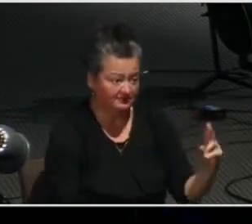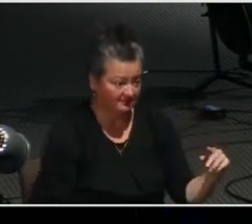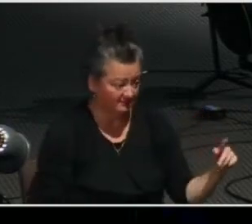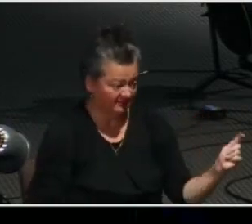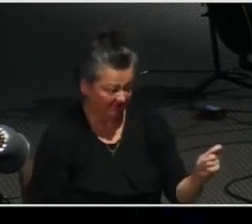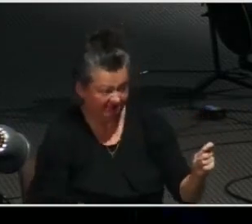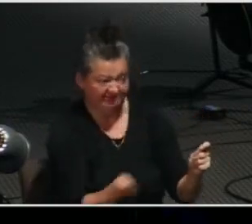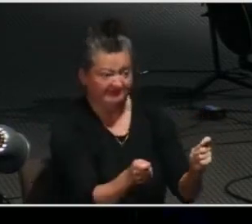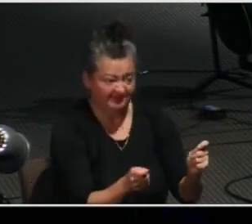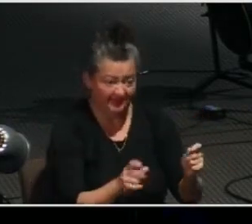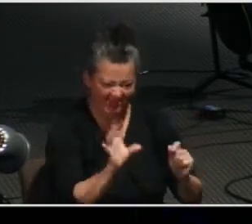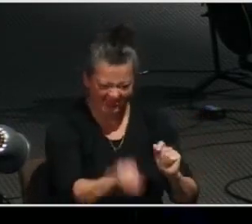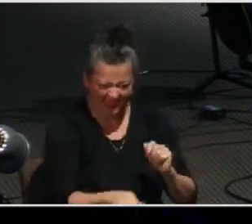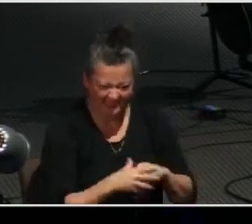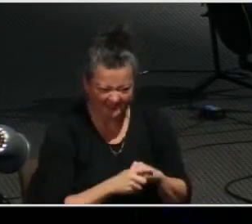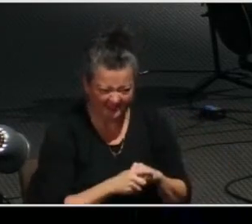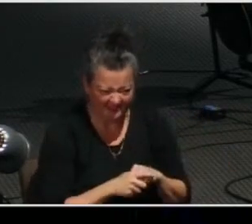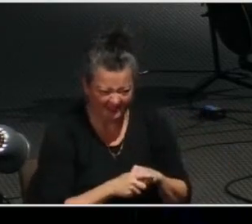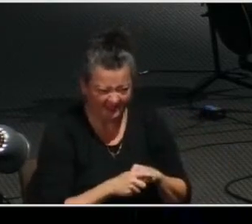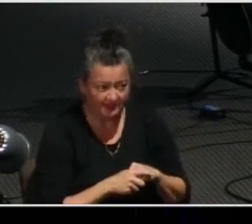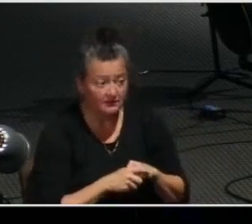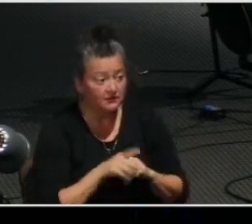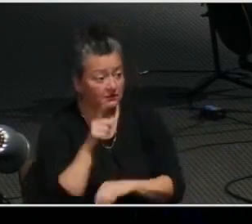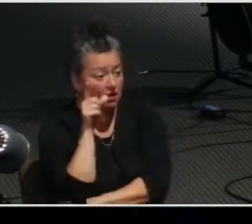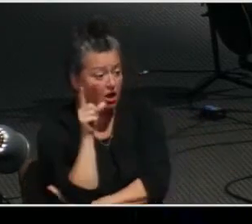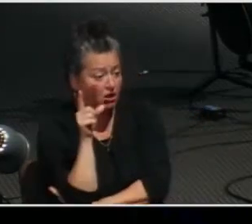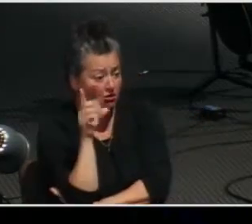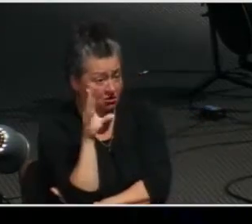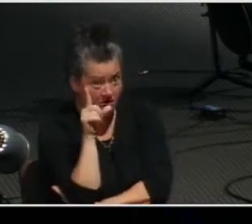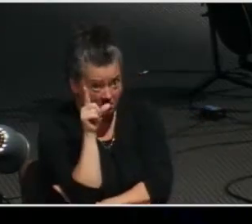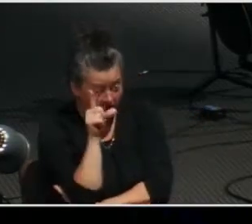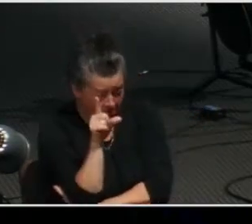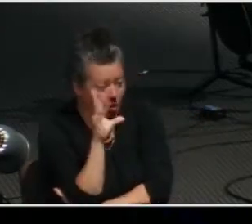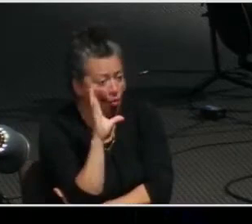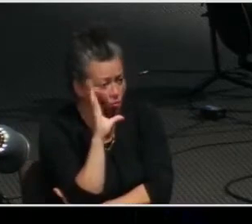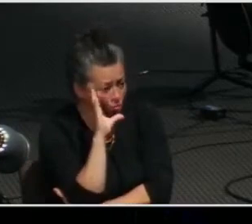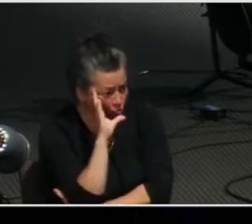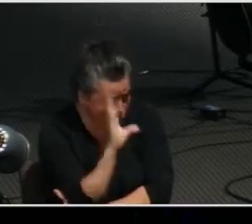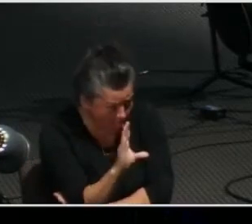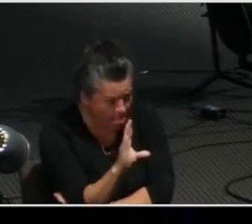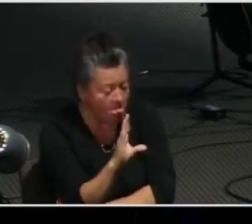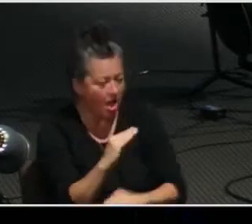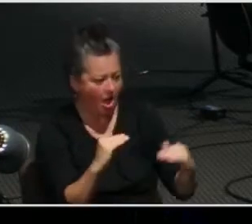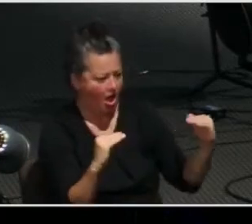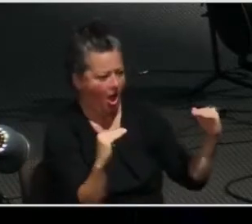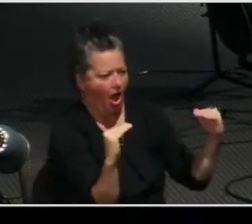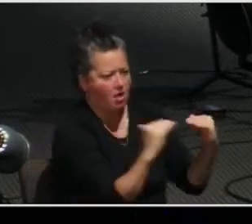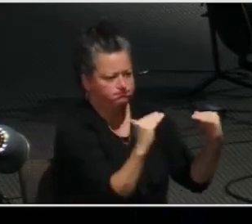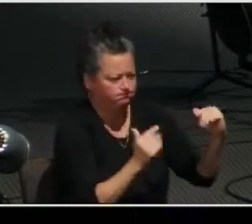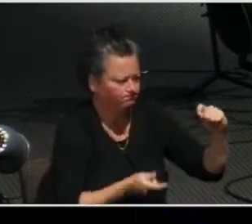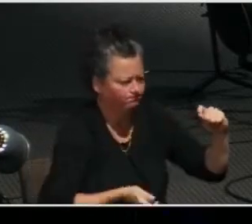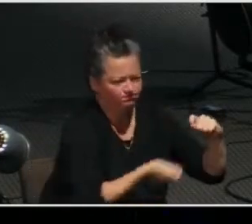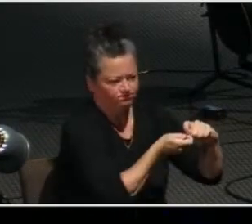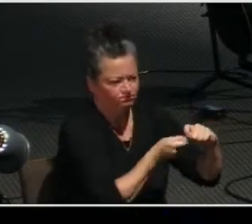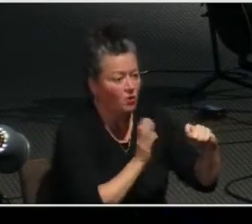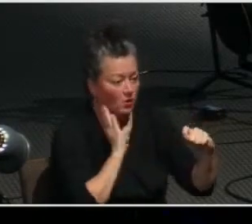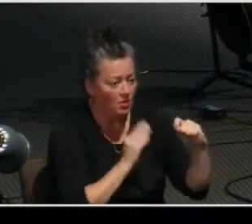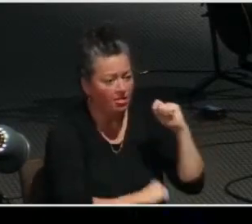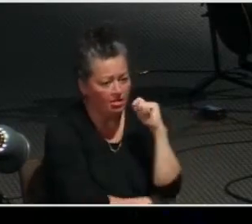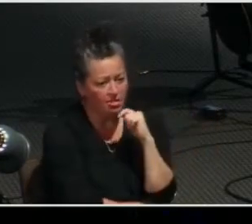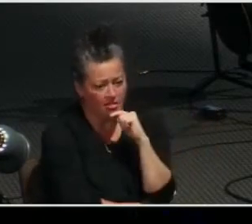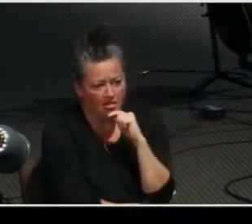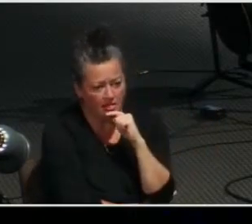crime. The Lord will bring fair and full justice upon those who oppress